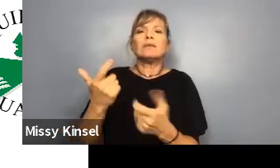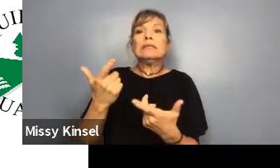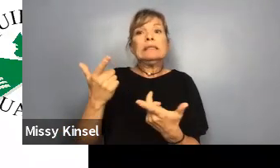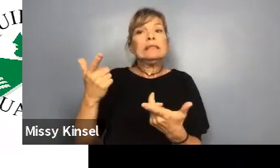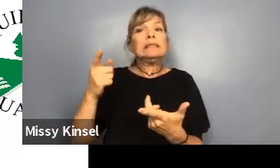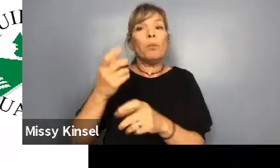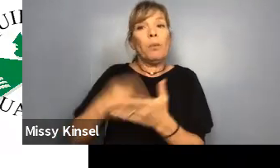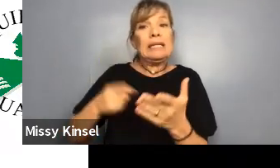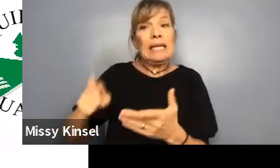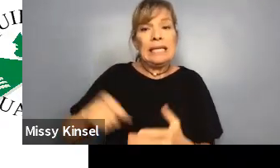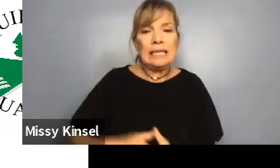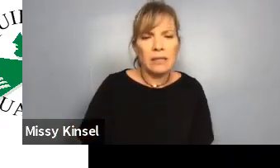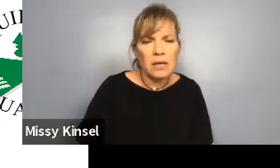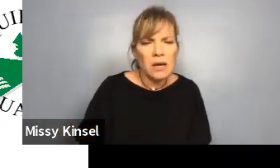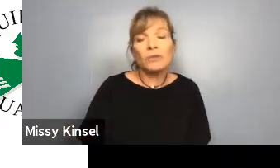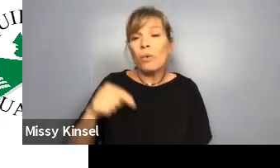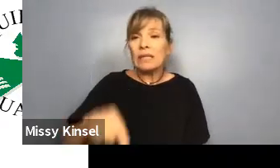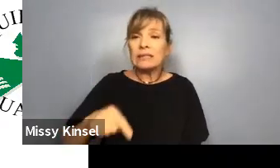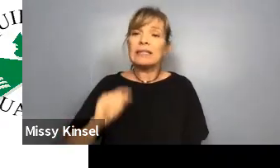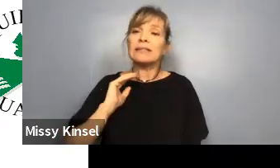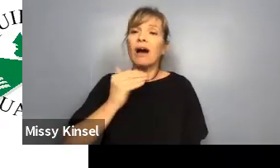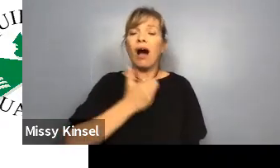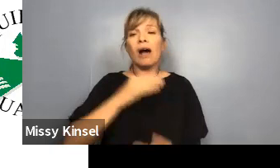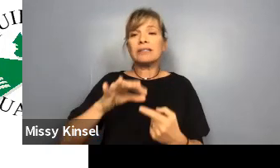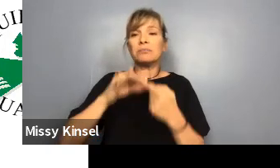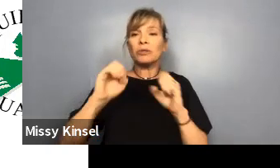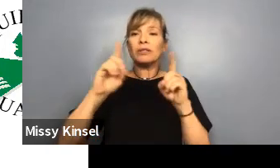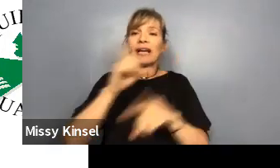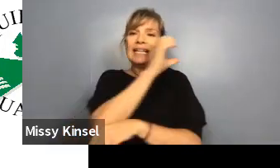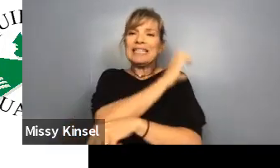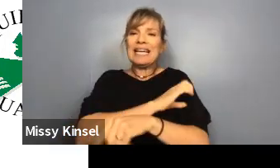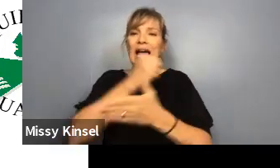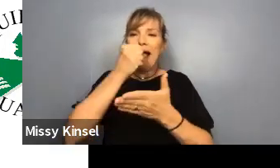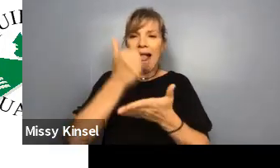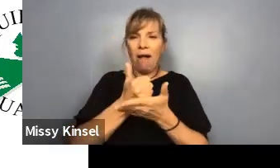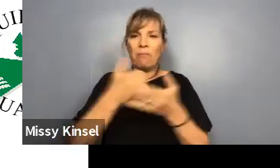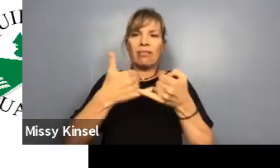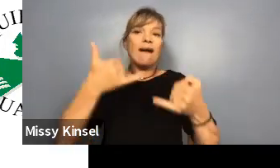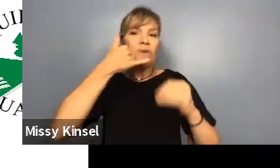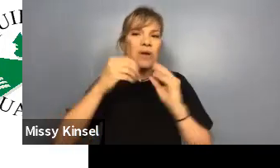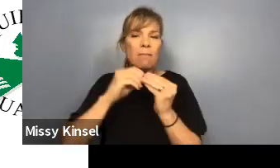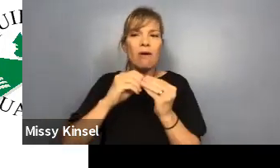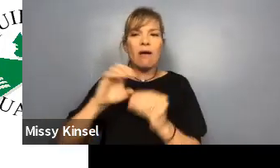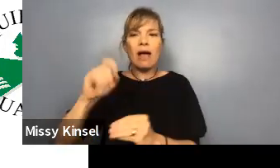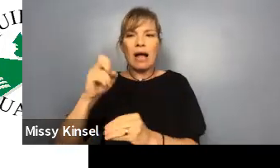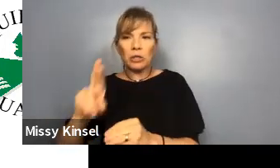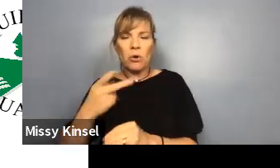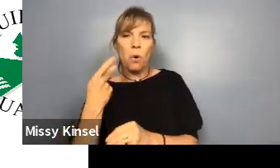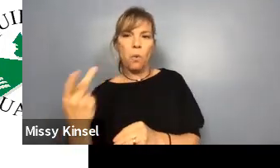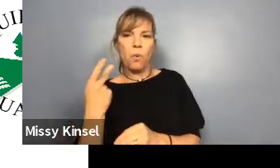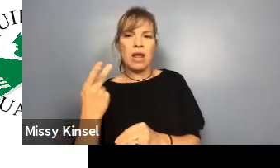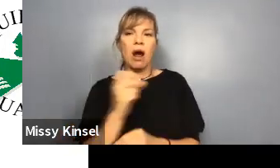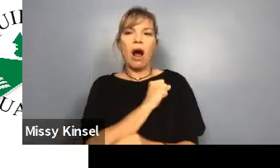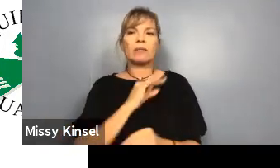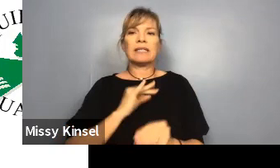So this is our special education clinic helpline. Again, Eleanor and I are staff attorneys